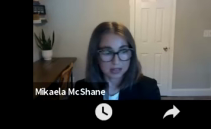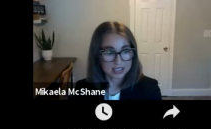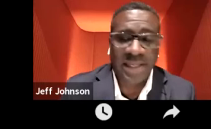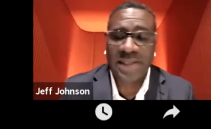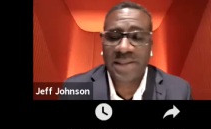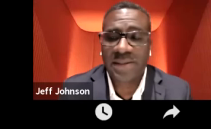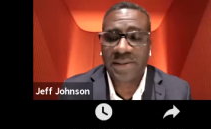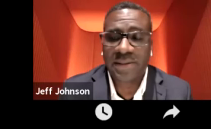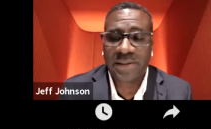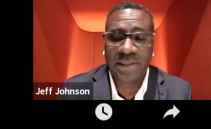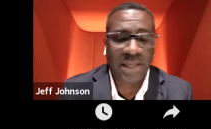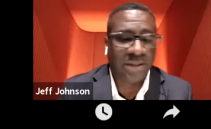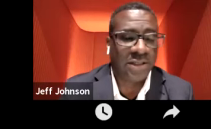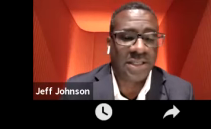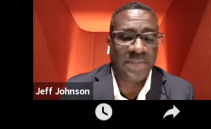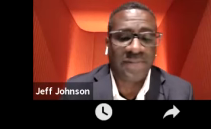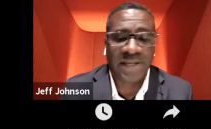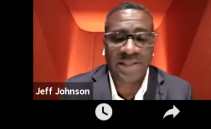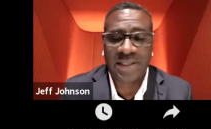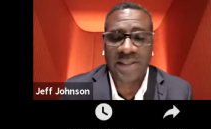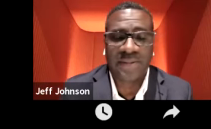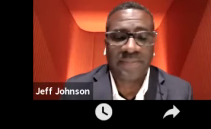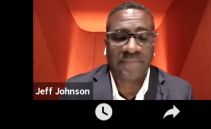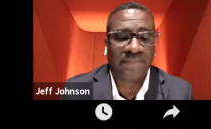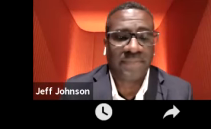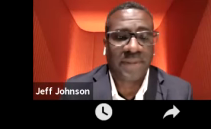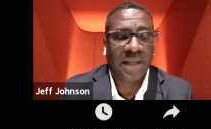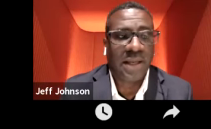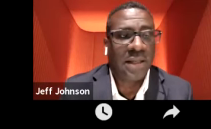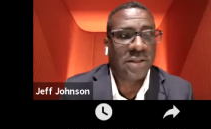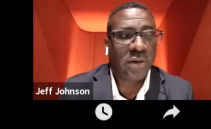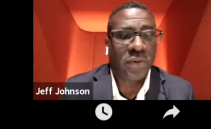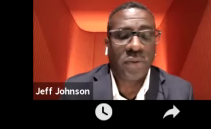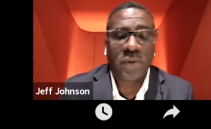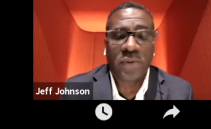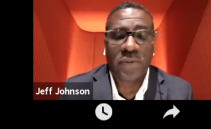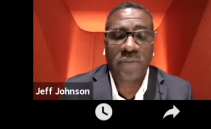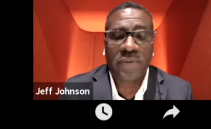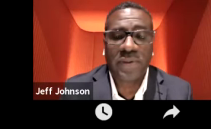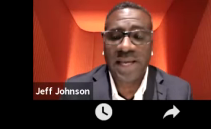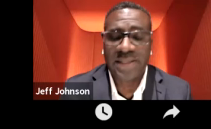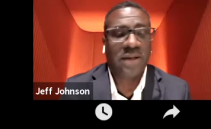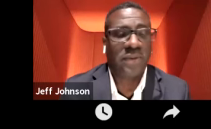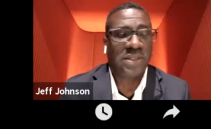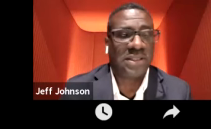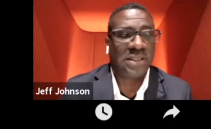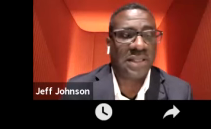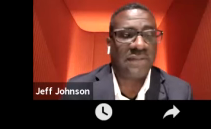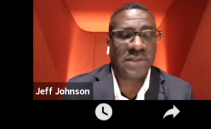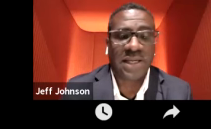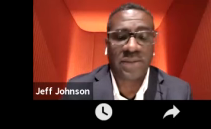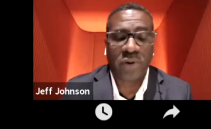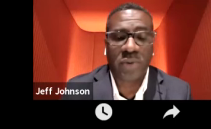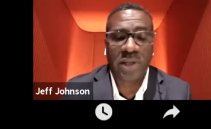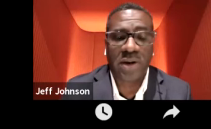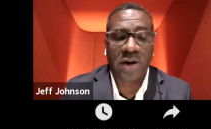you can hit it again. Yeah, you can just keep advancing it. So, the idea was to